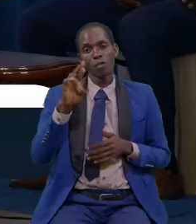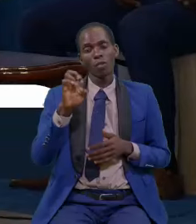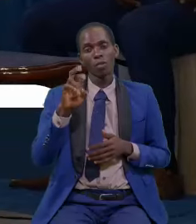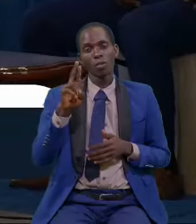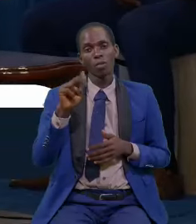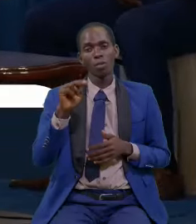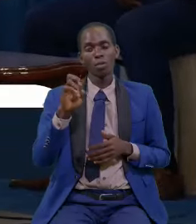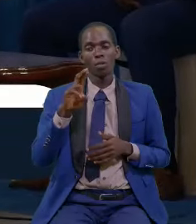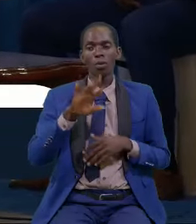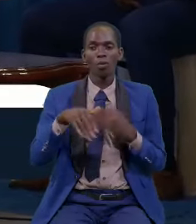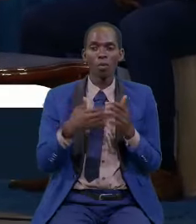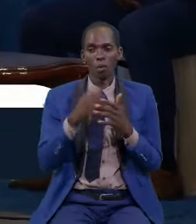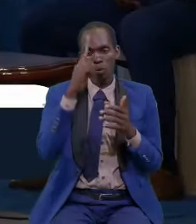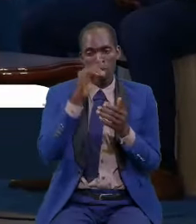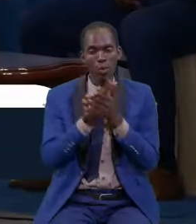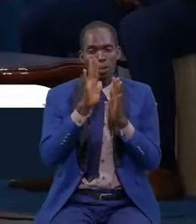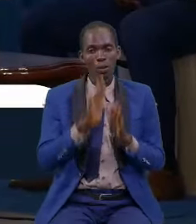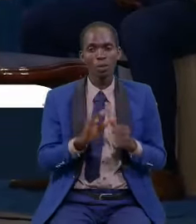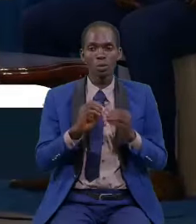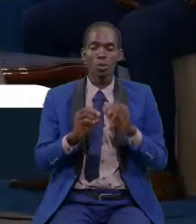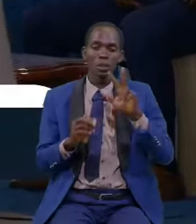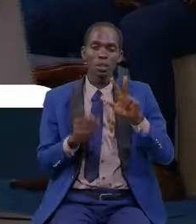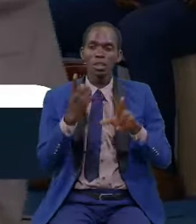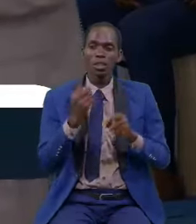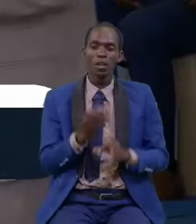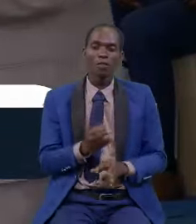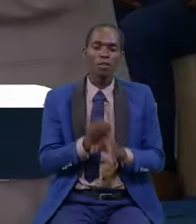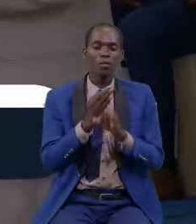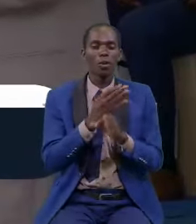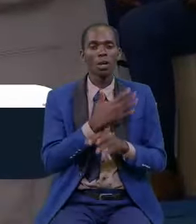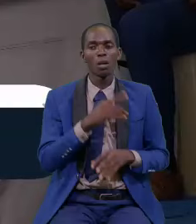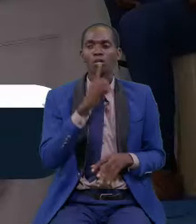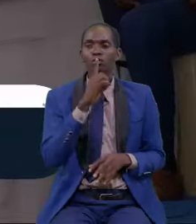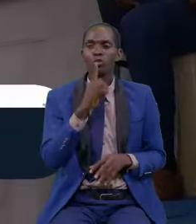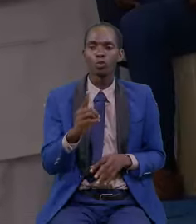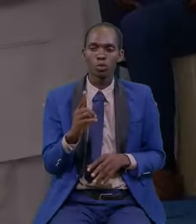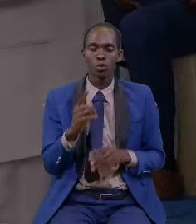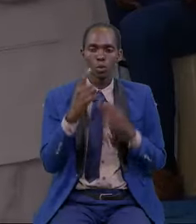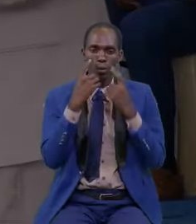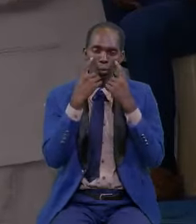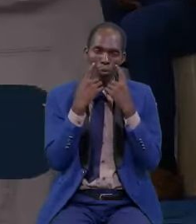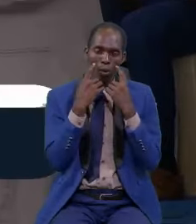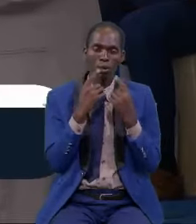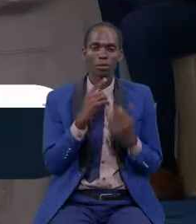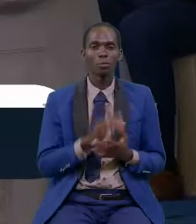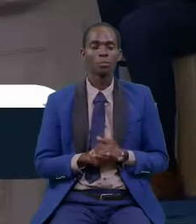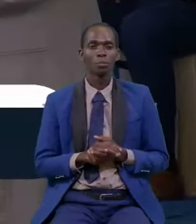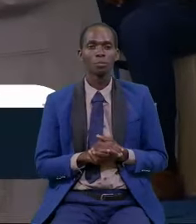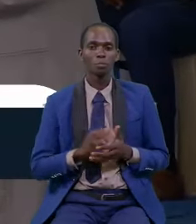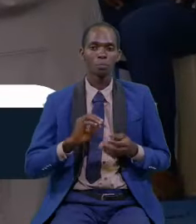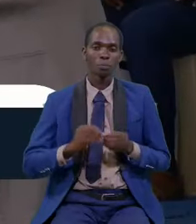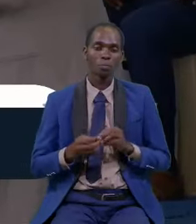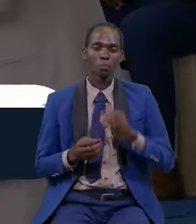true witness. That's your friend. Look at number one. Number one, the foundation of God's